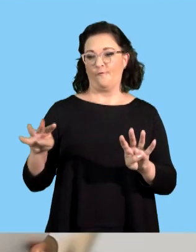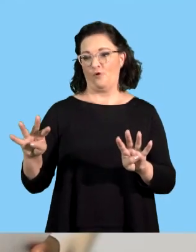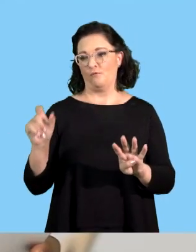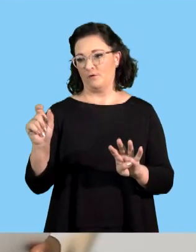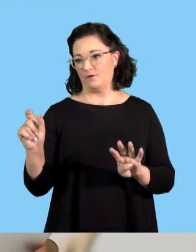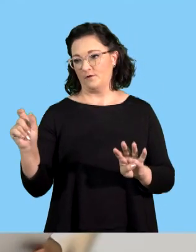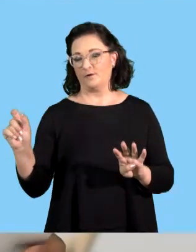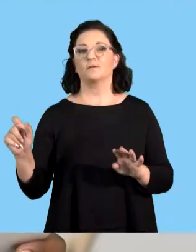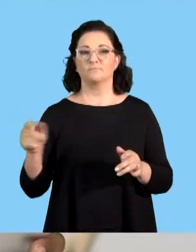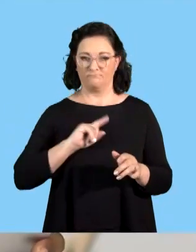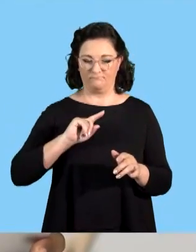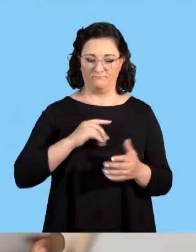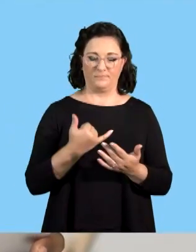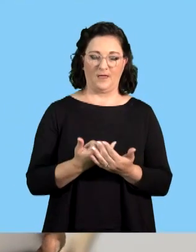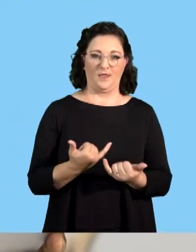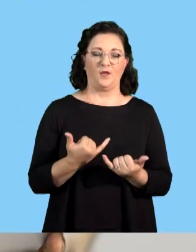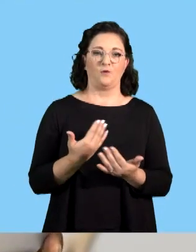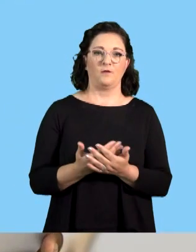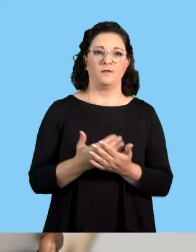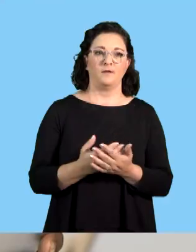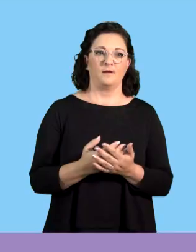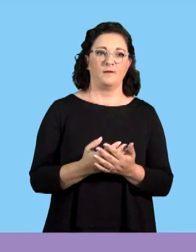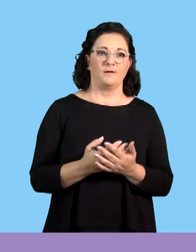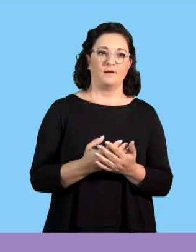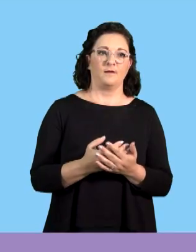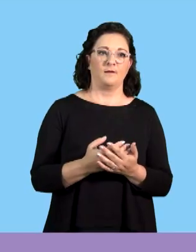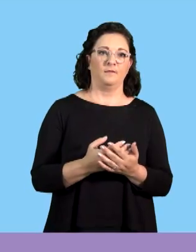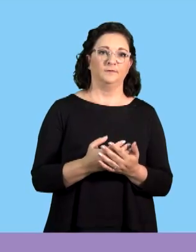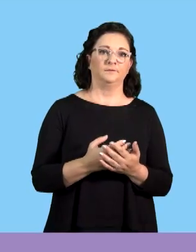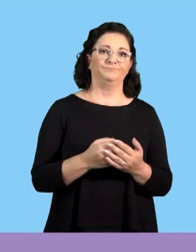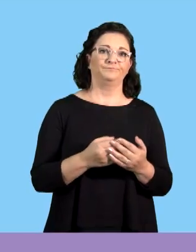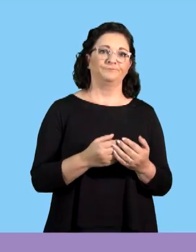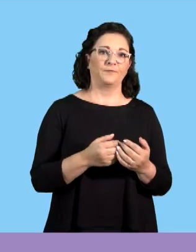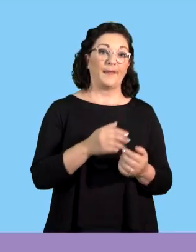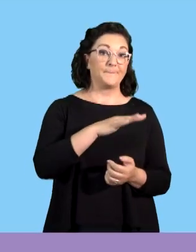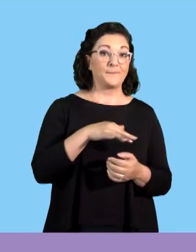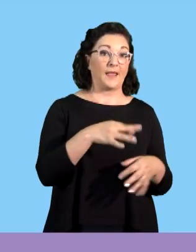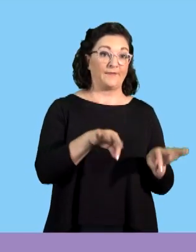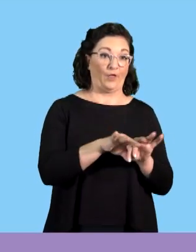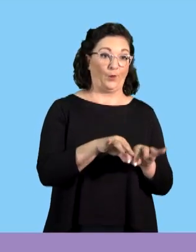we align them according to their place value. So this would be